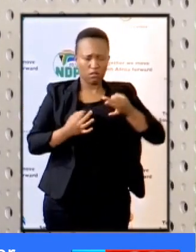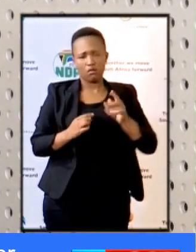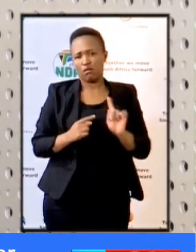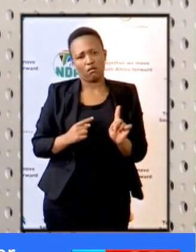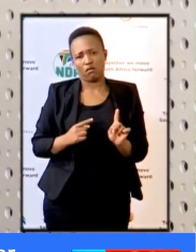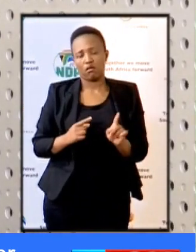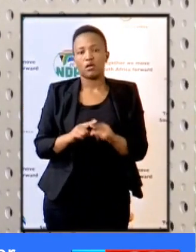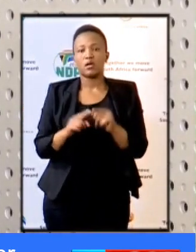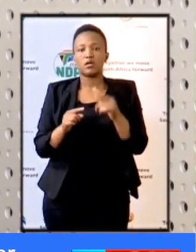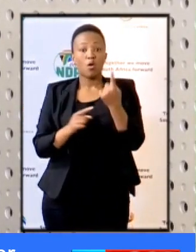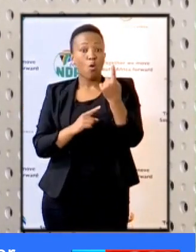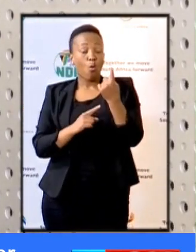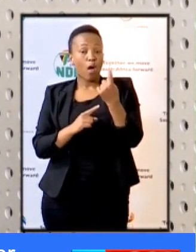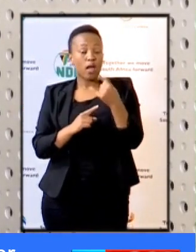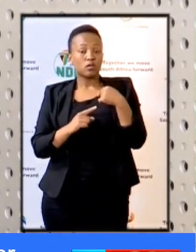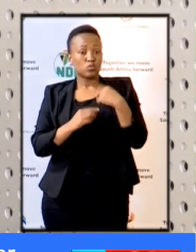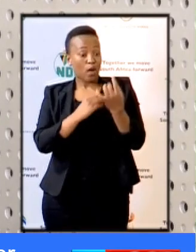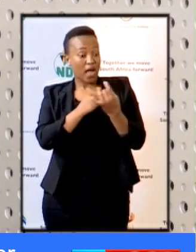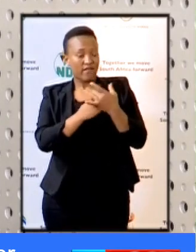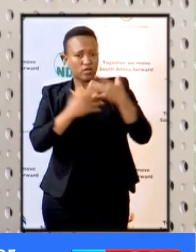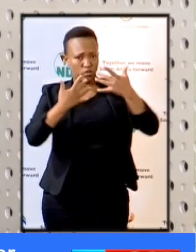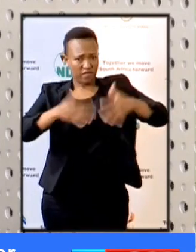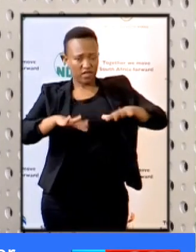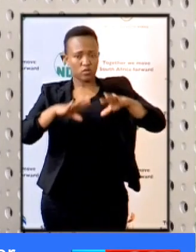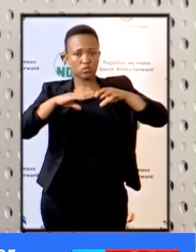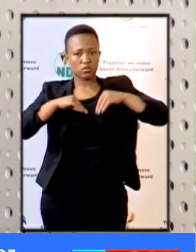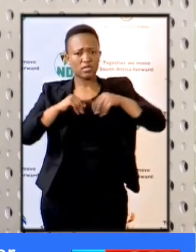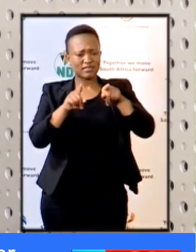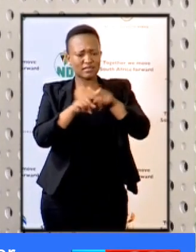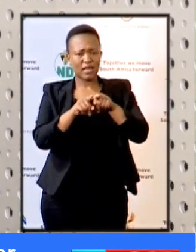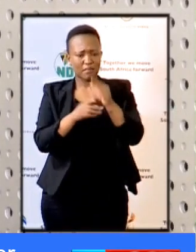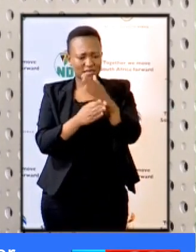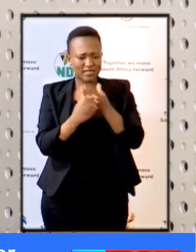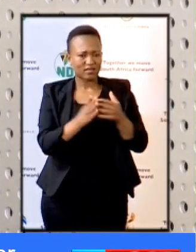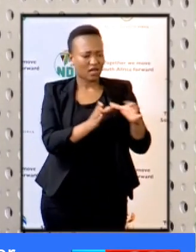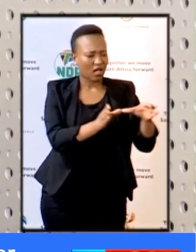we've been advised was to adopt, and which we have agreed also with the sectors that we